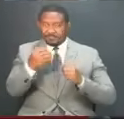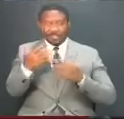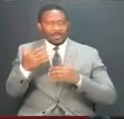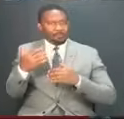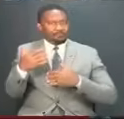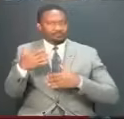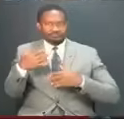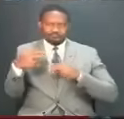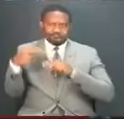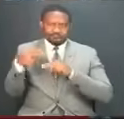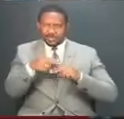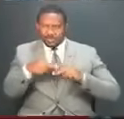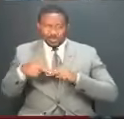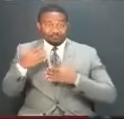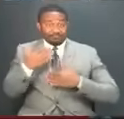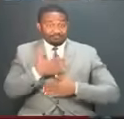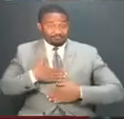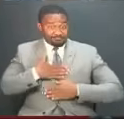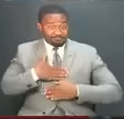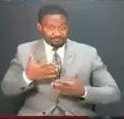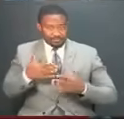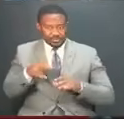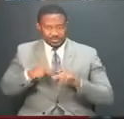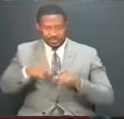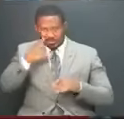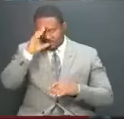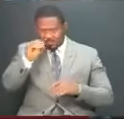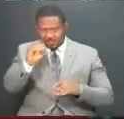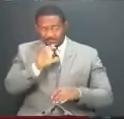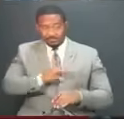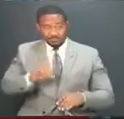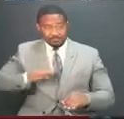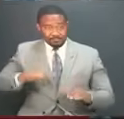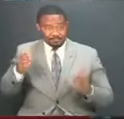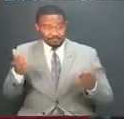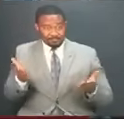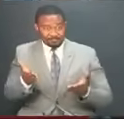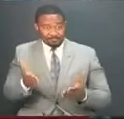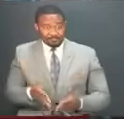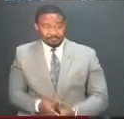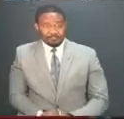number 29. The chairman of the committee is here.